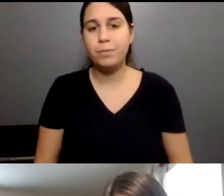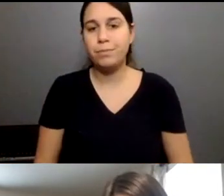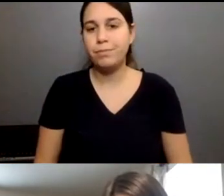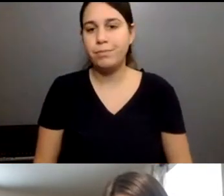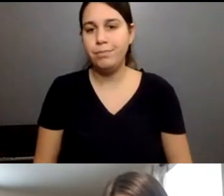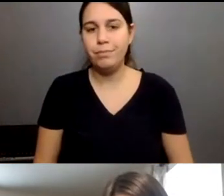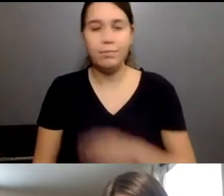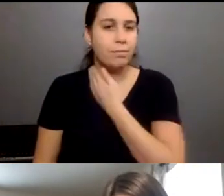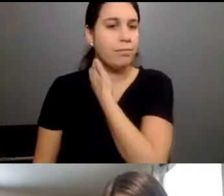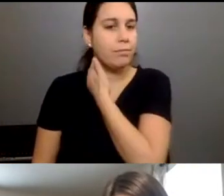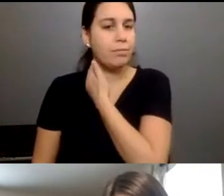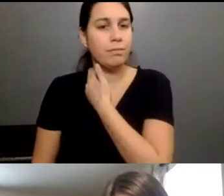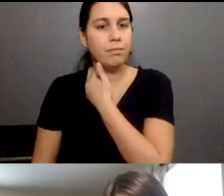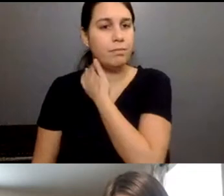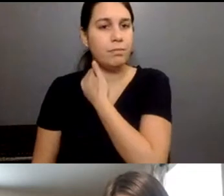Yeah,